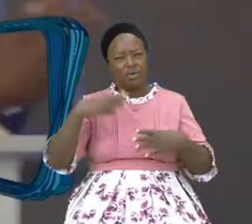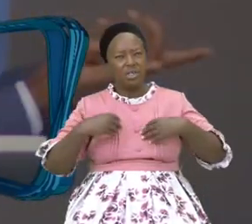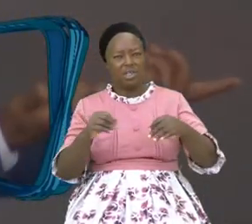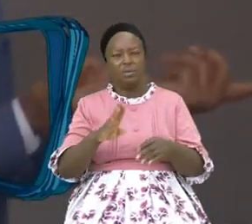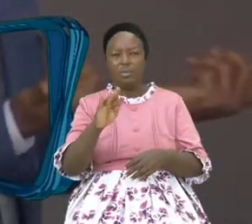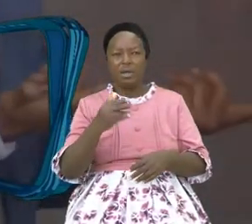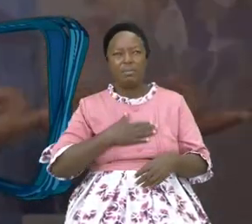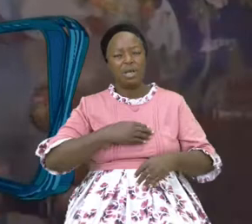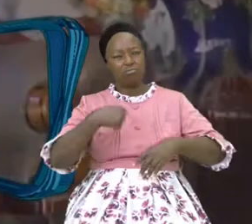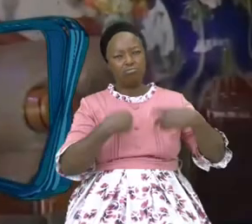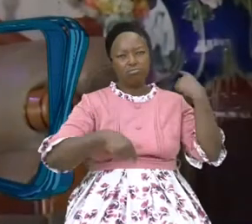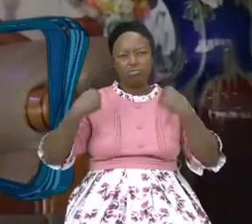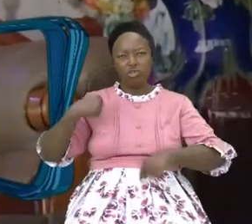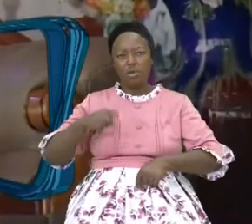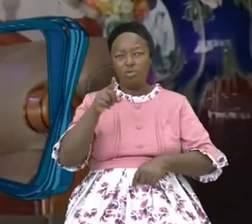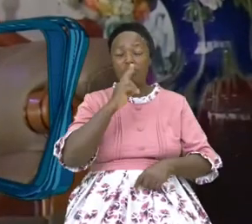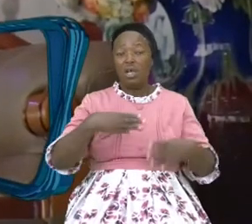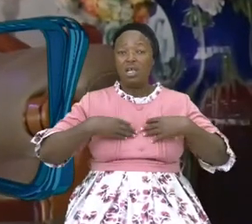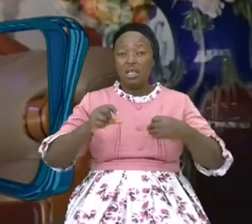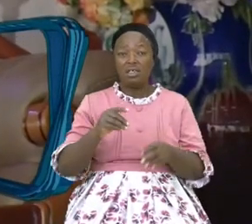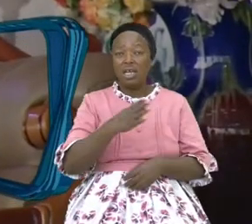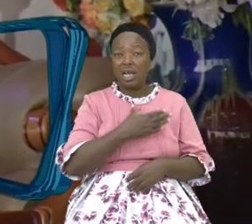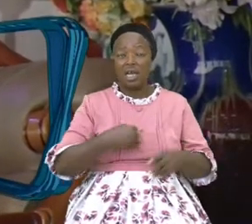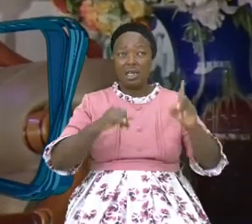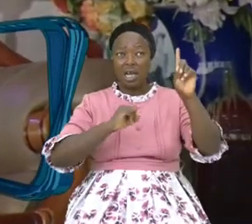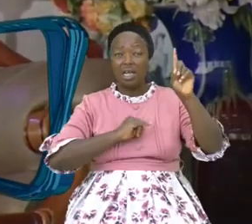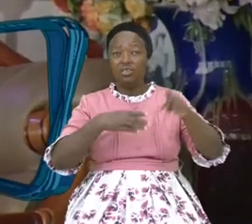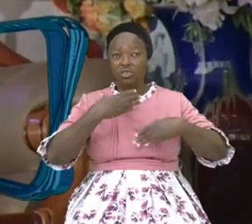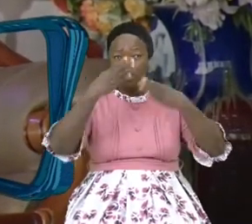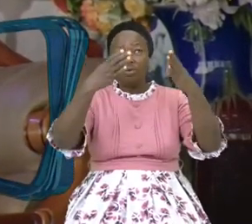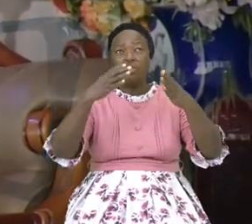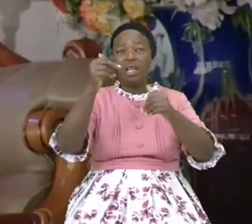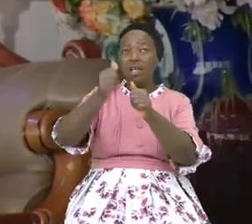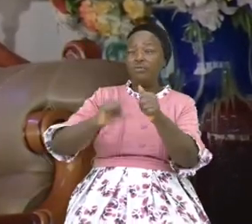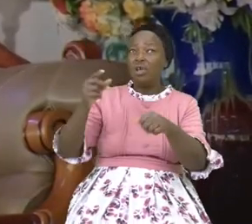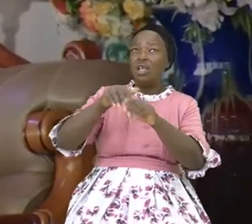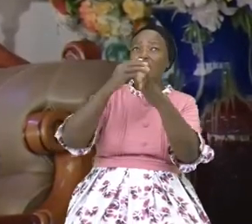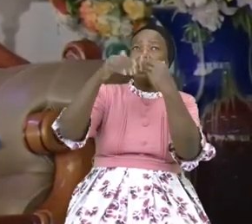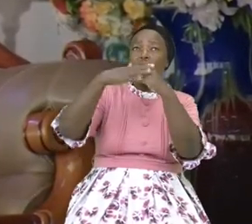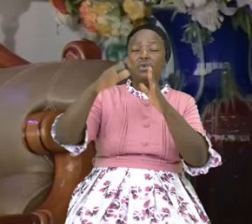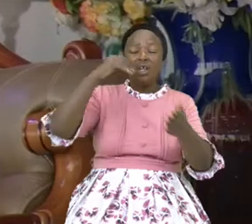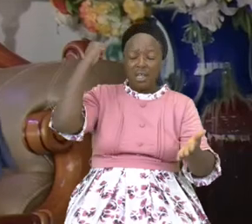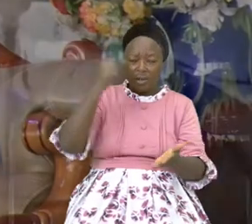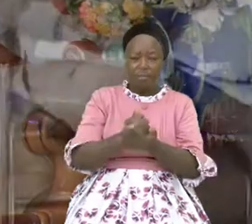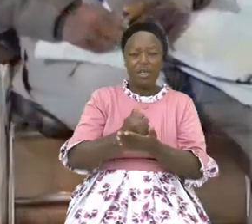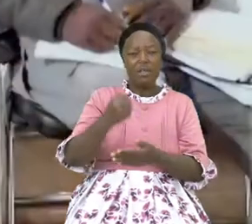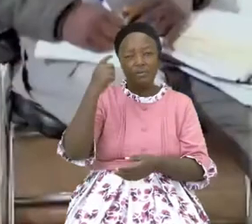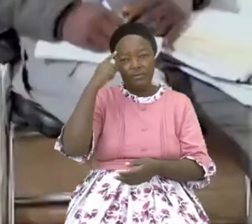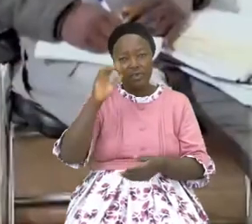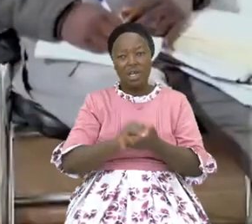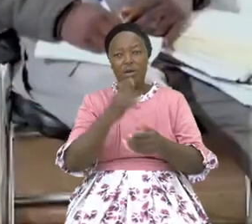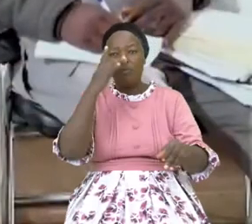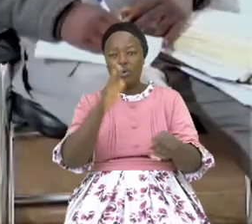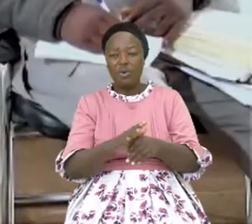my stripes, you're healed. And I shout all over heaven, amen, for that promise.